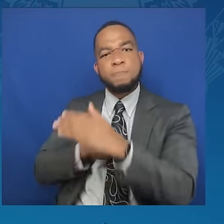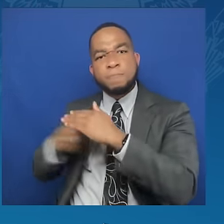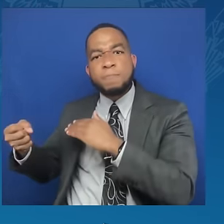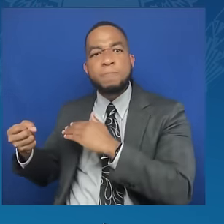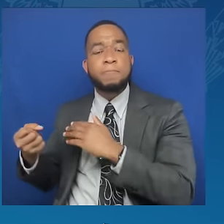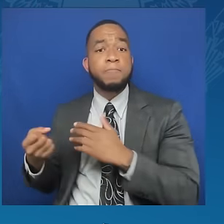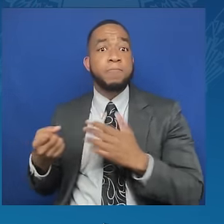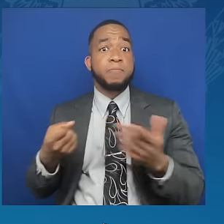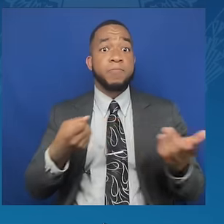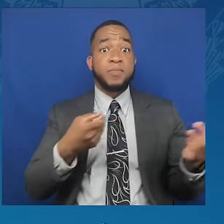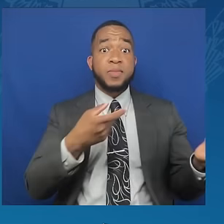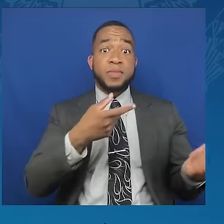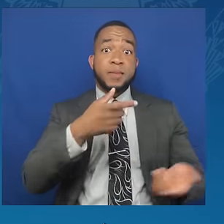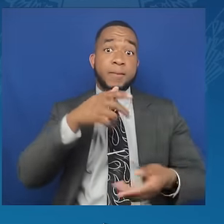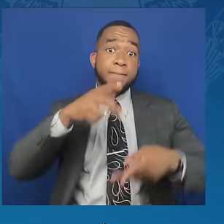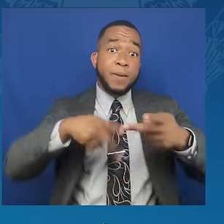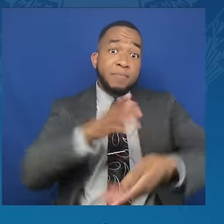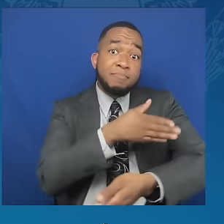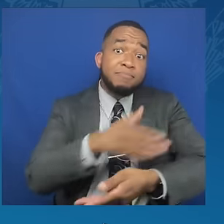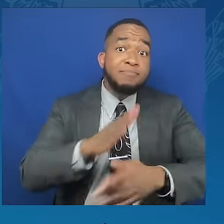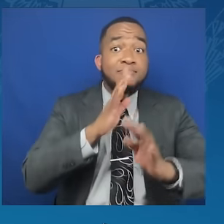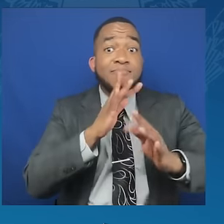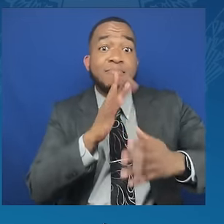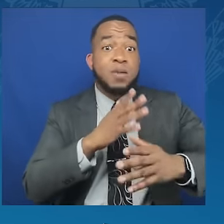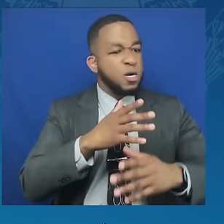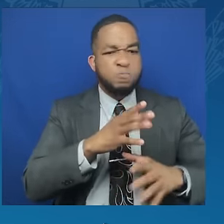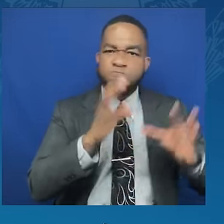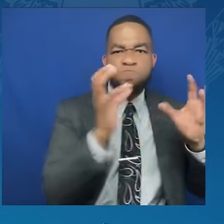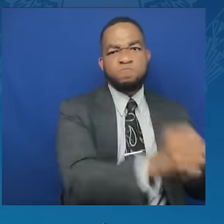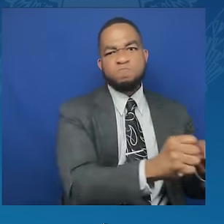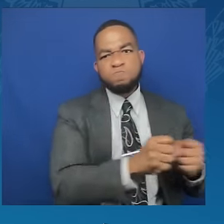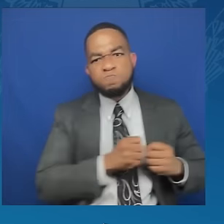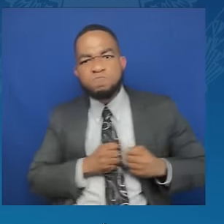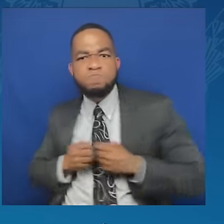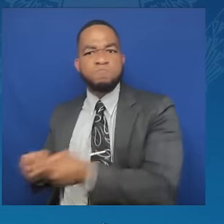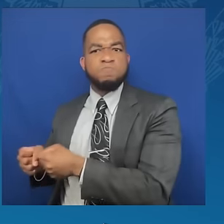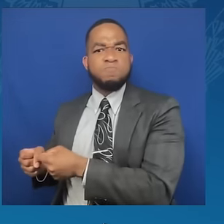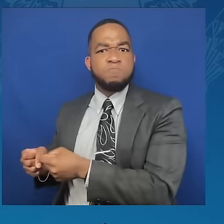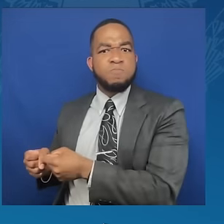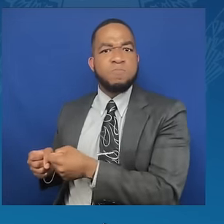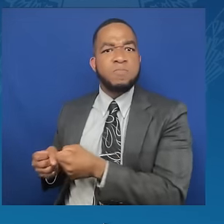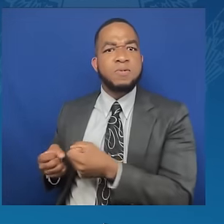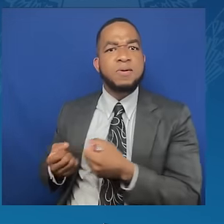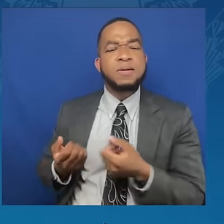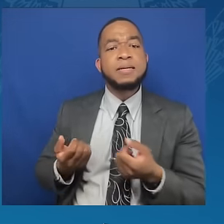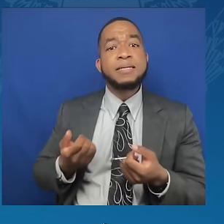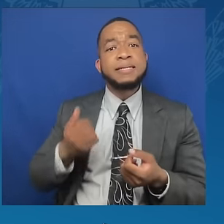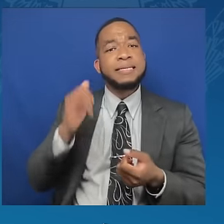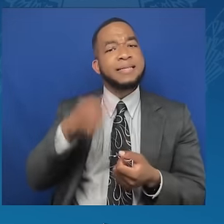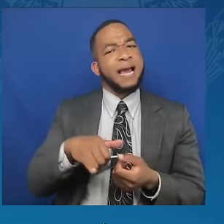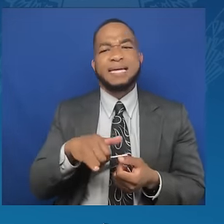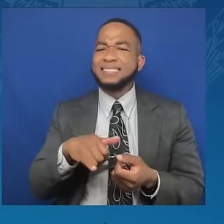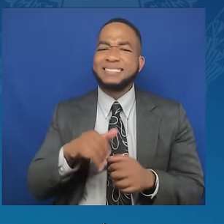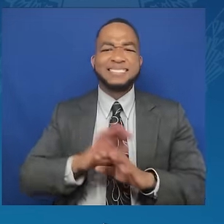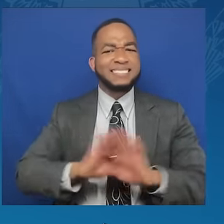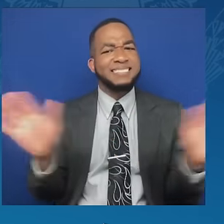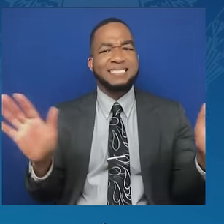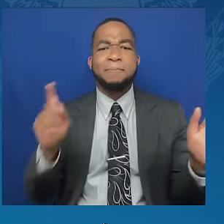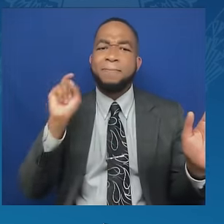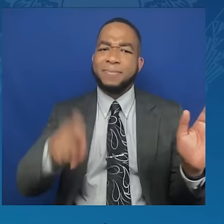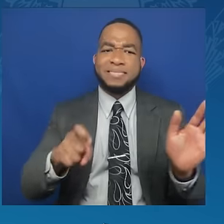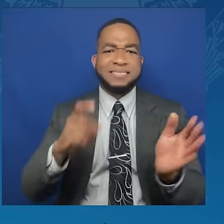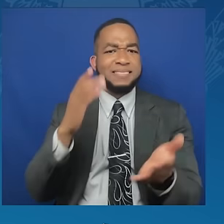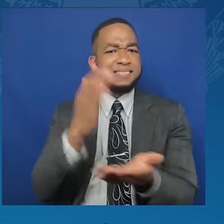the people of Israel must be eliminated. And given the